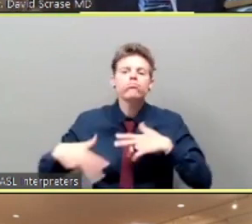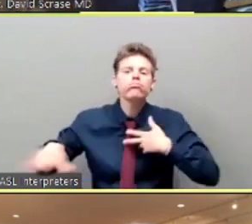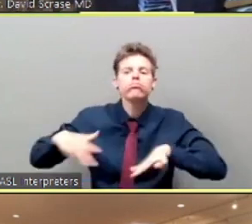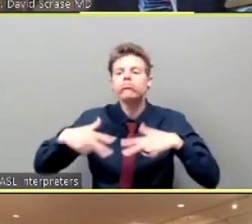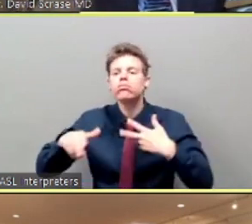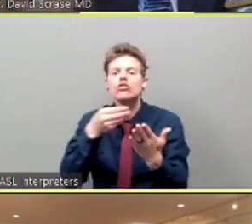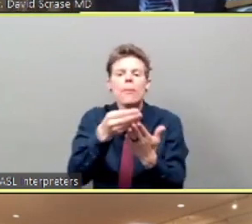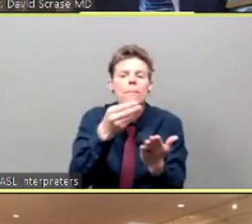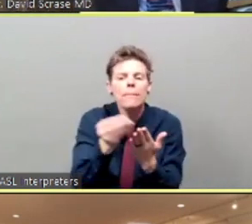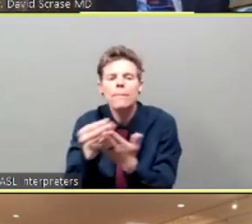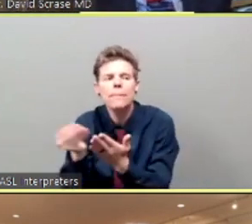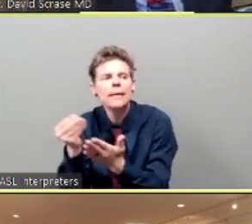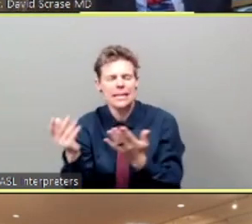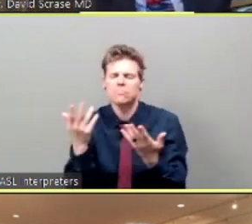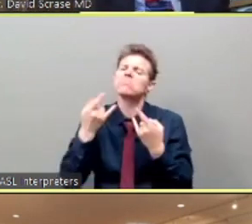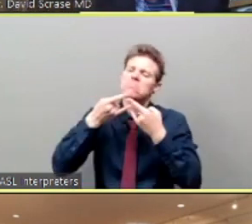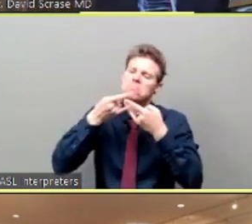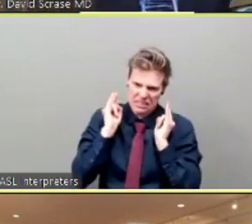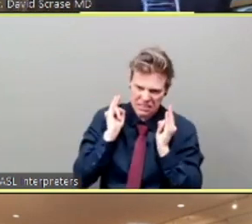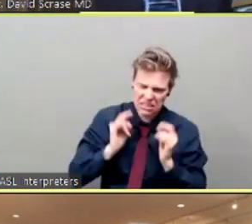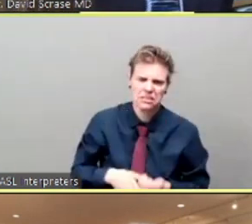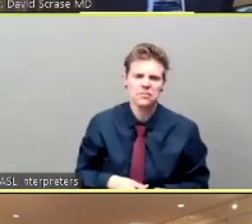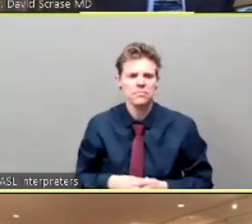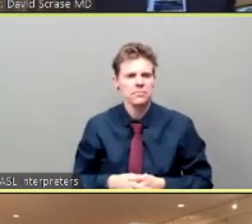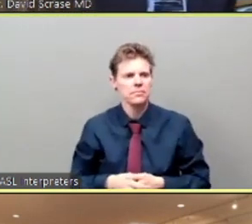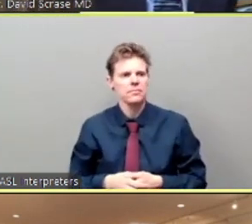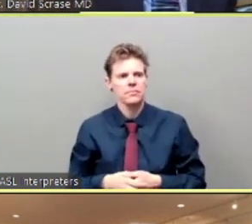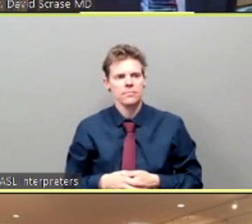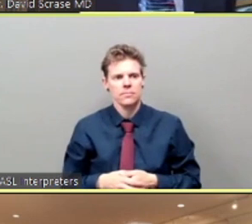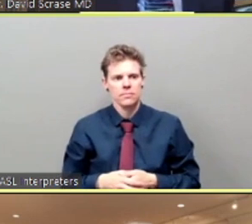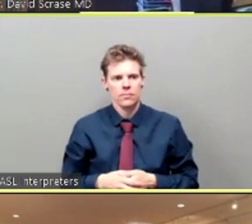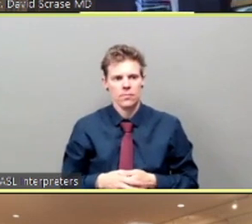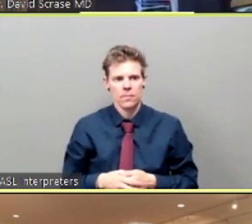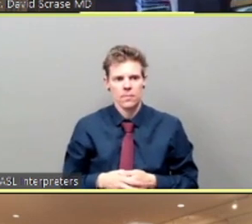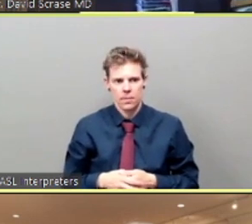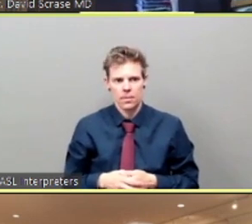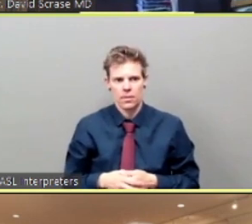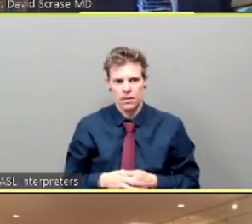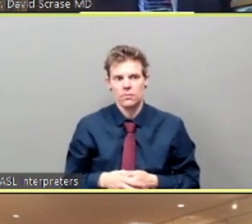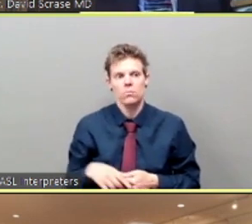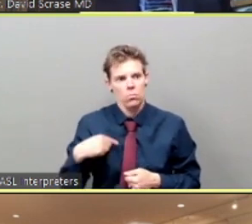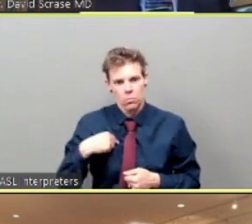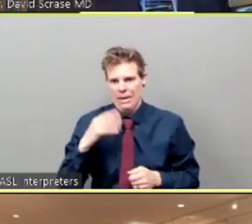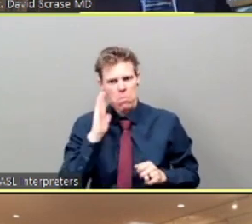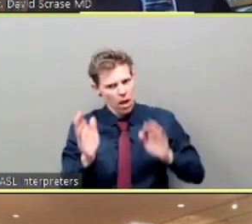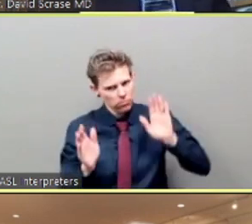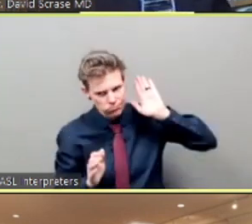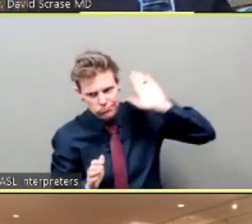keep your mask on, etc. So we'll be adopting these criteria. Appreciate the CDC